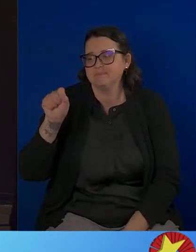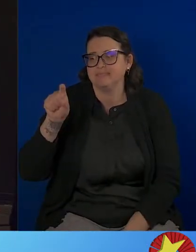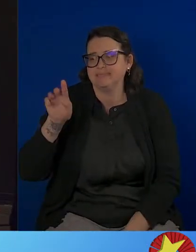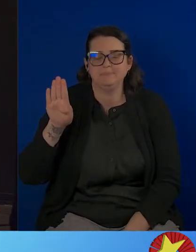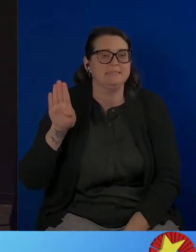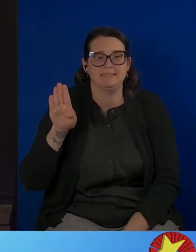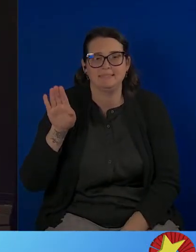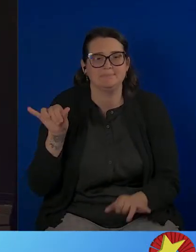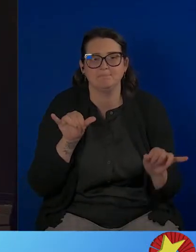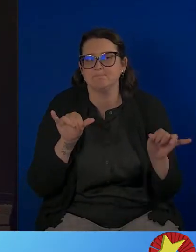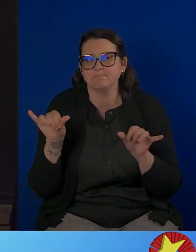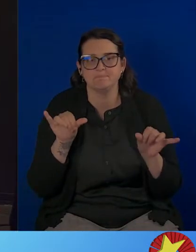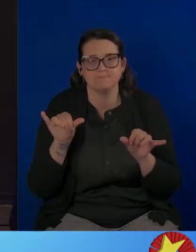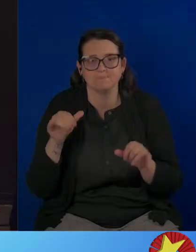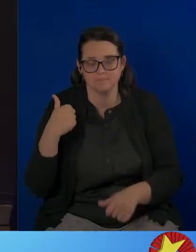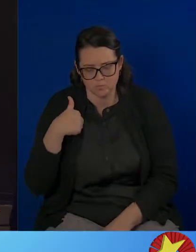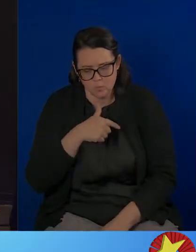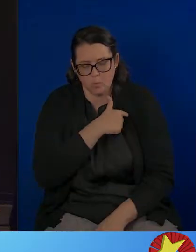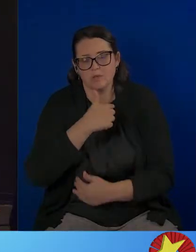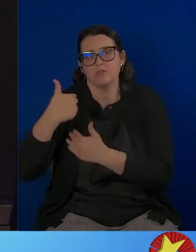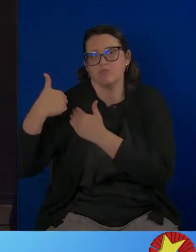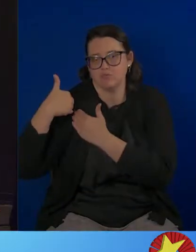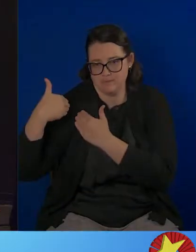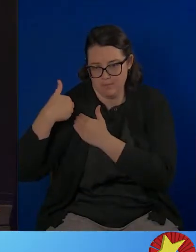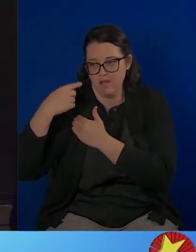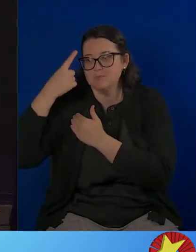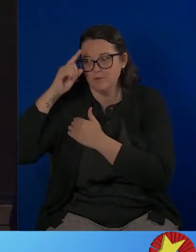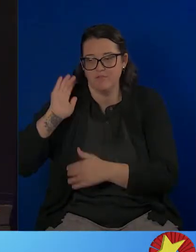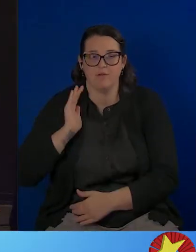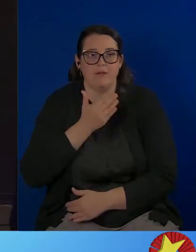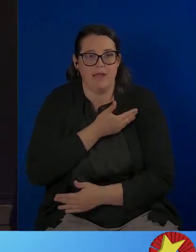We are responsible for our students.